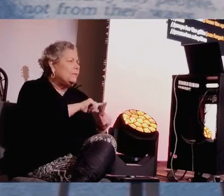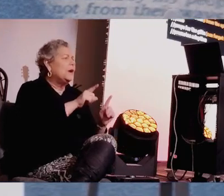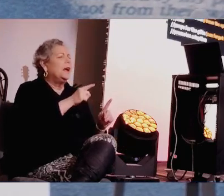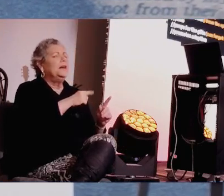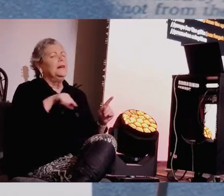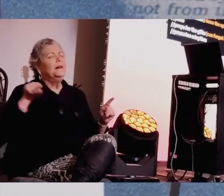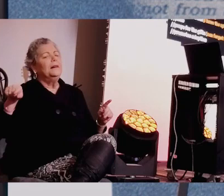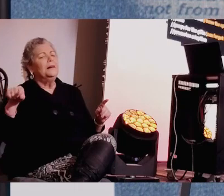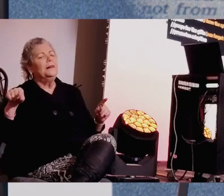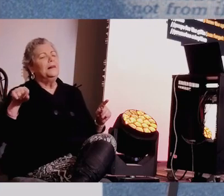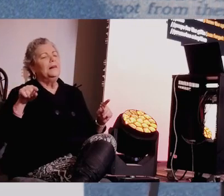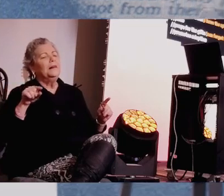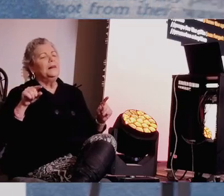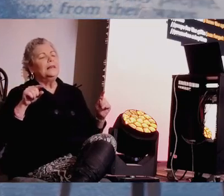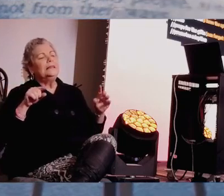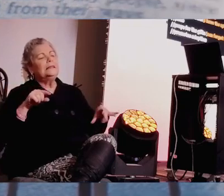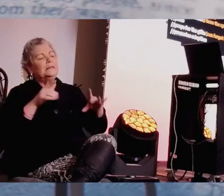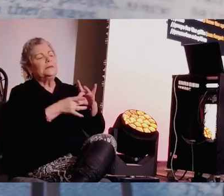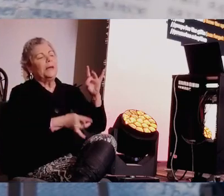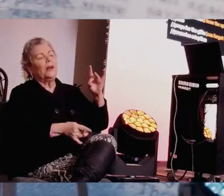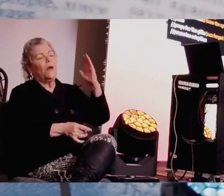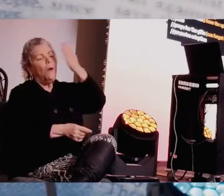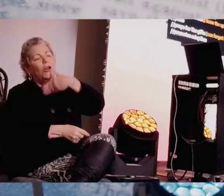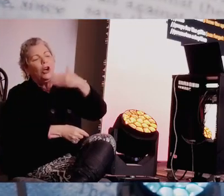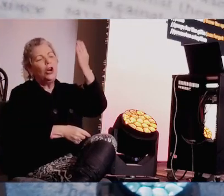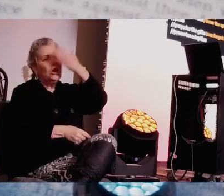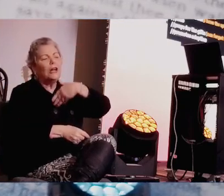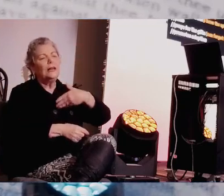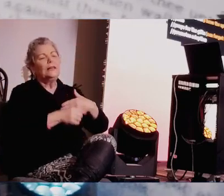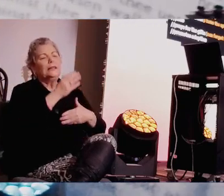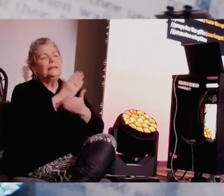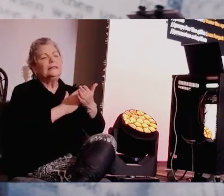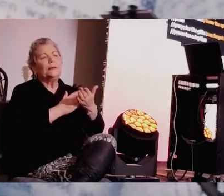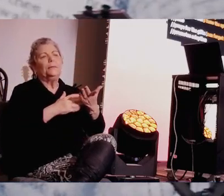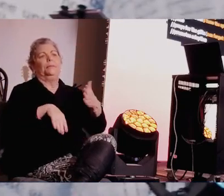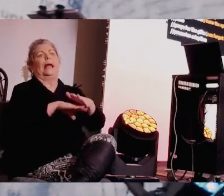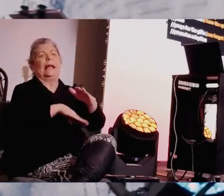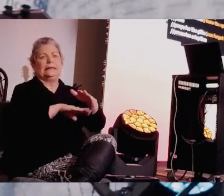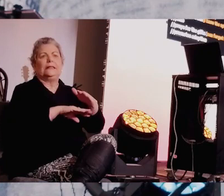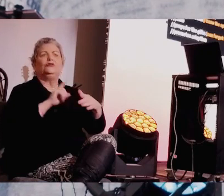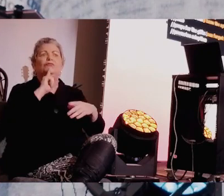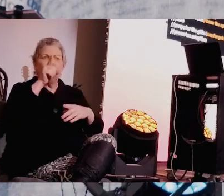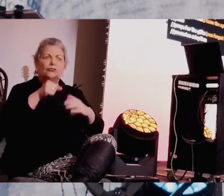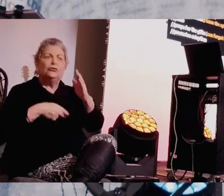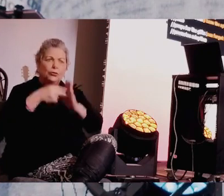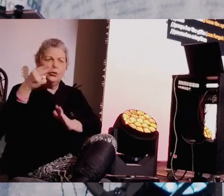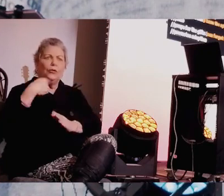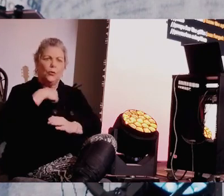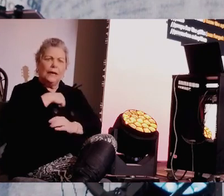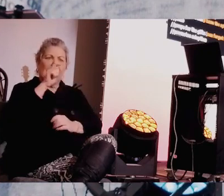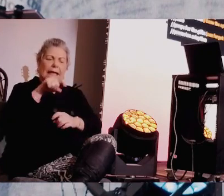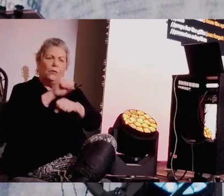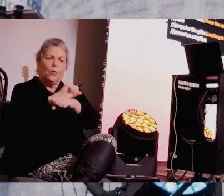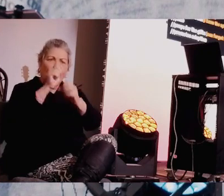this side of just the Spirit, overlook certain basic truths that we need to walk out